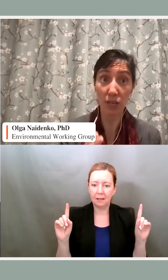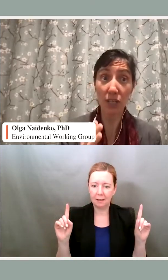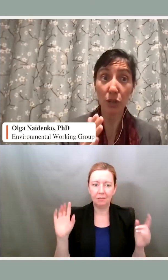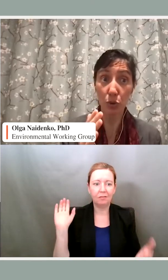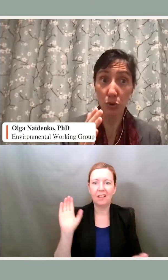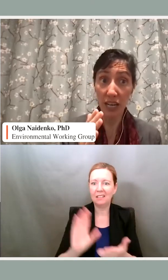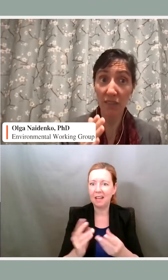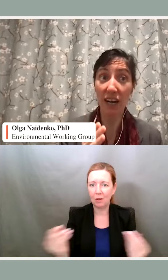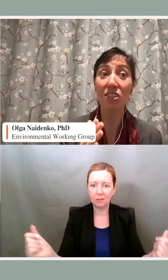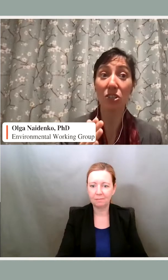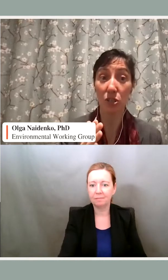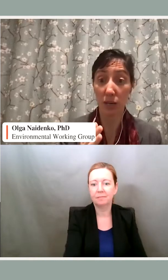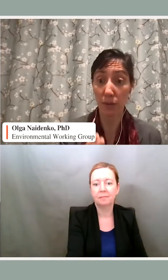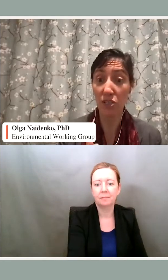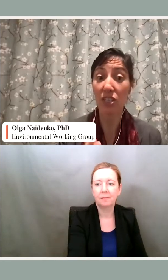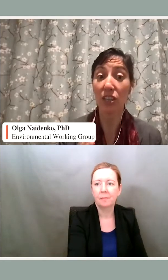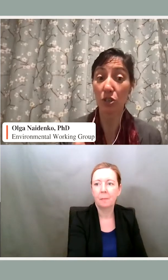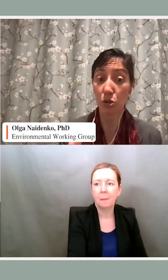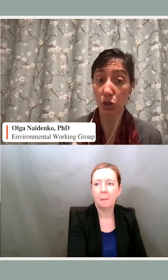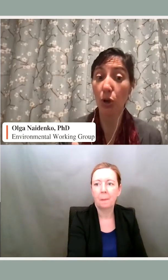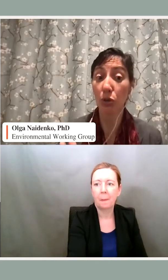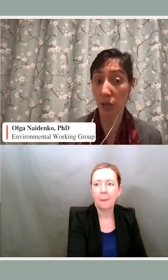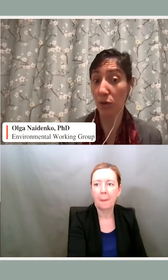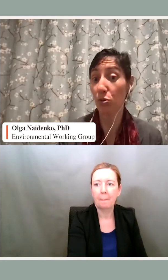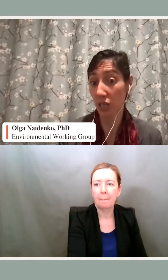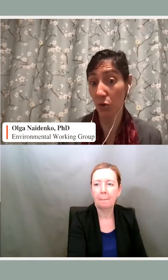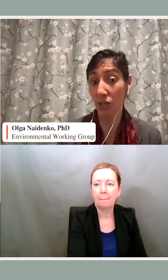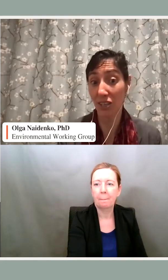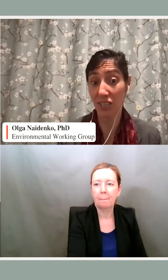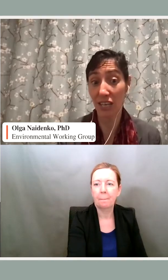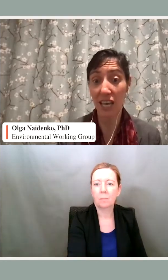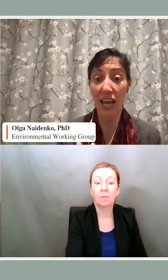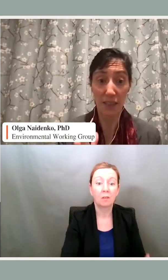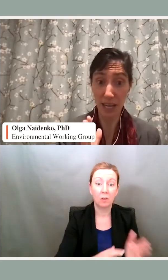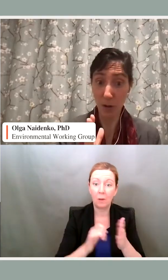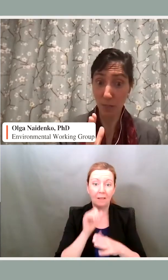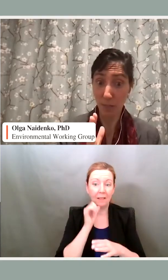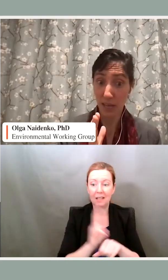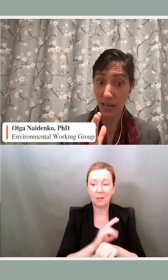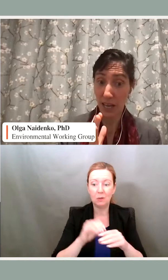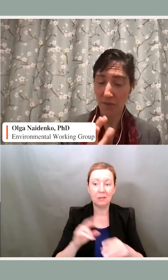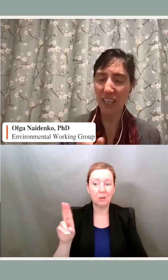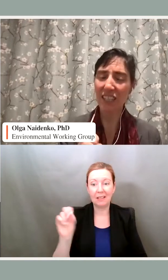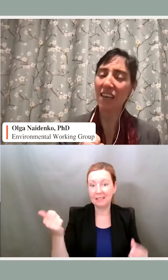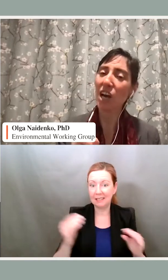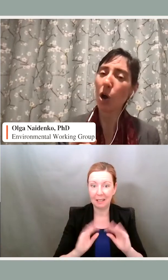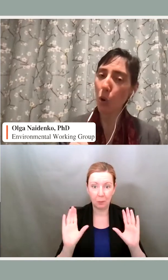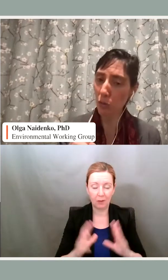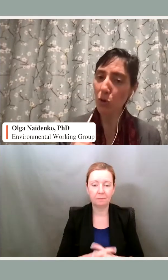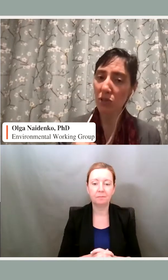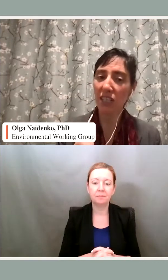out, meaning to require that this pesticide should no longer be used in the United States. Now, we can say